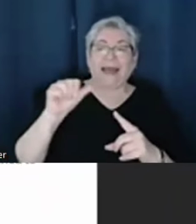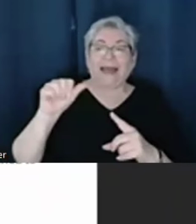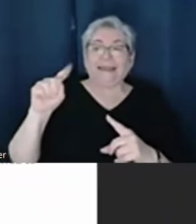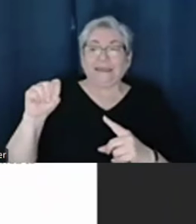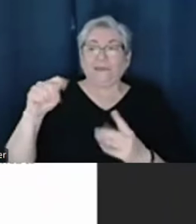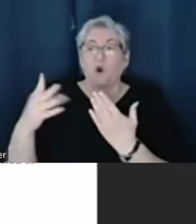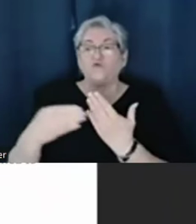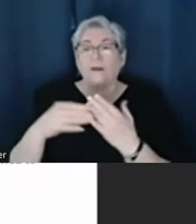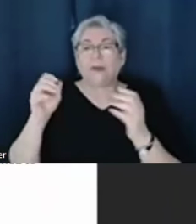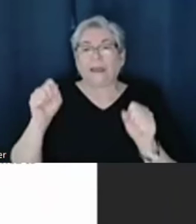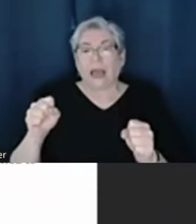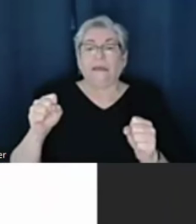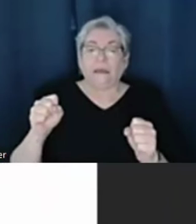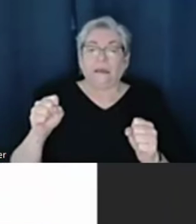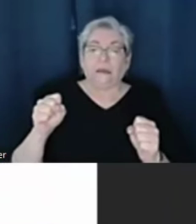as well.